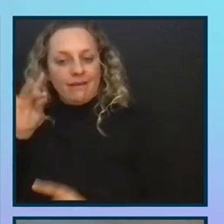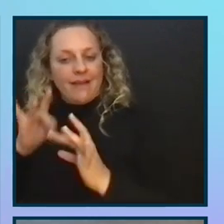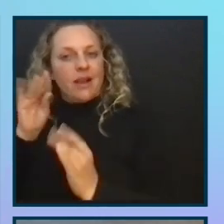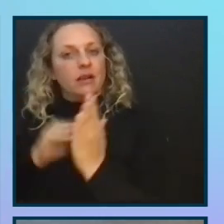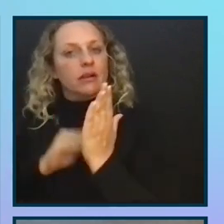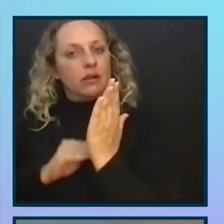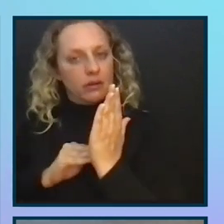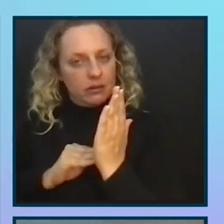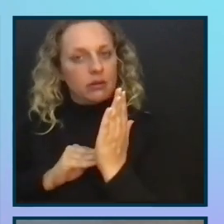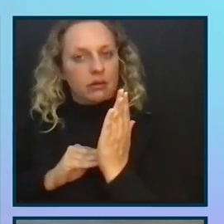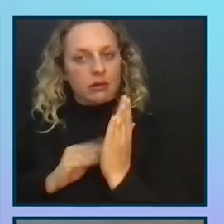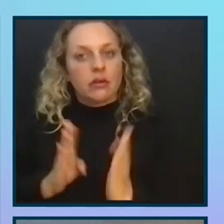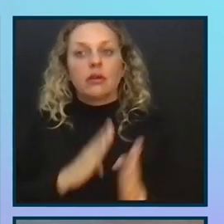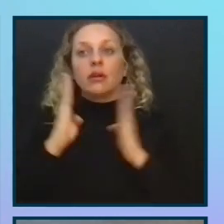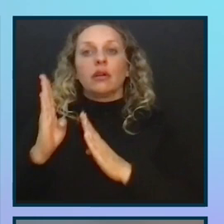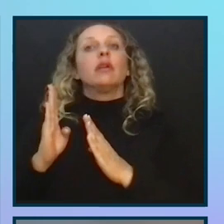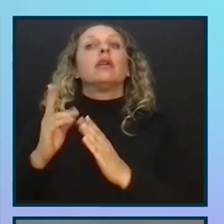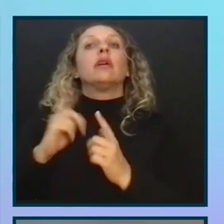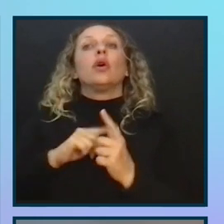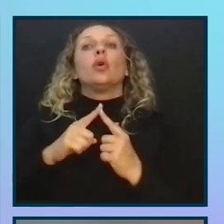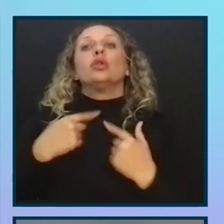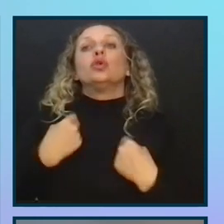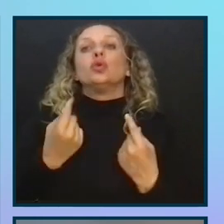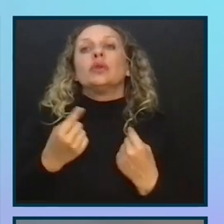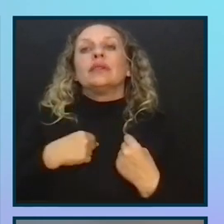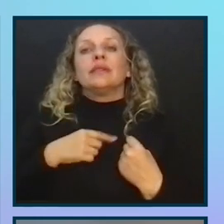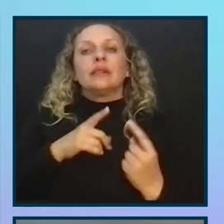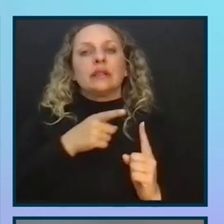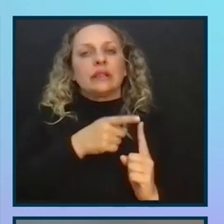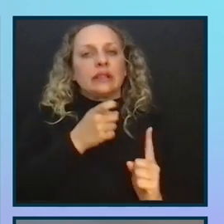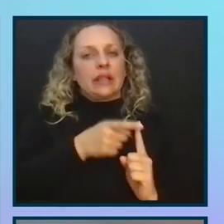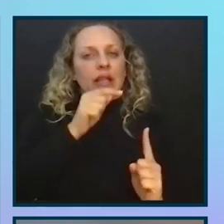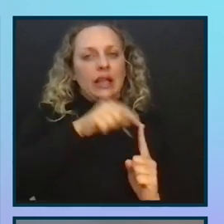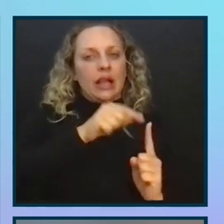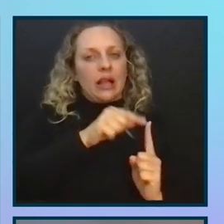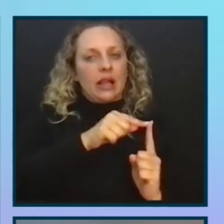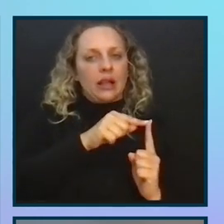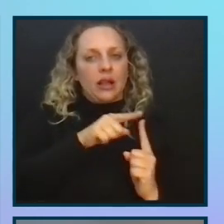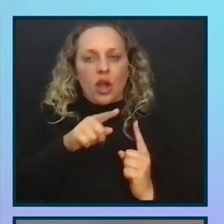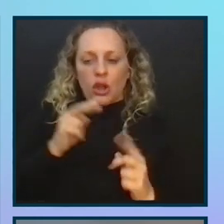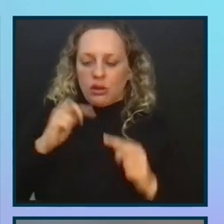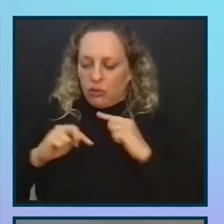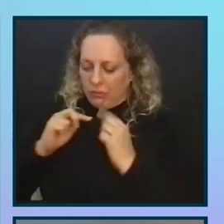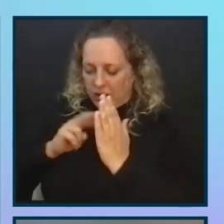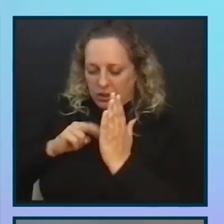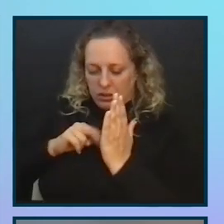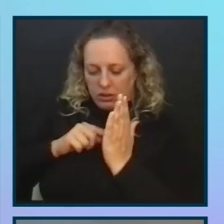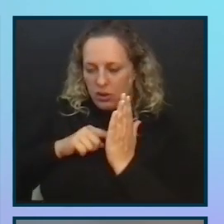then once we've defined the element, we can determine if anything that was backlogged fits into the